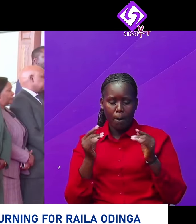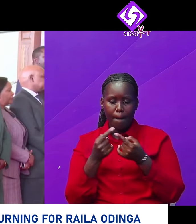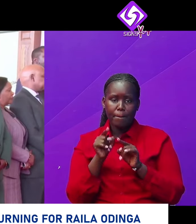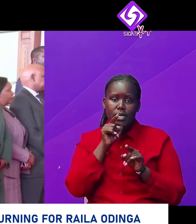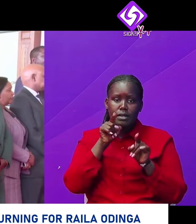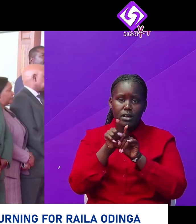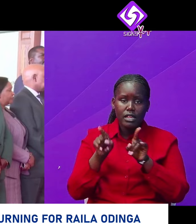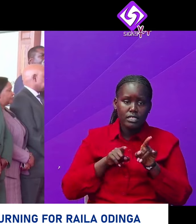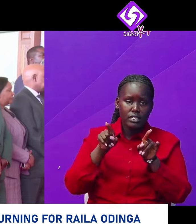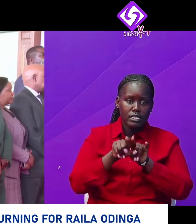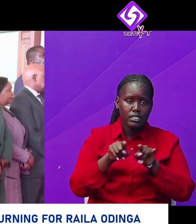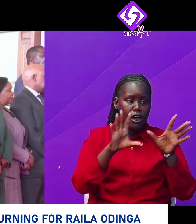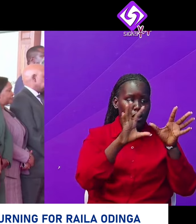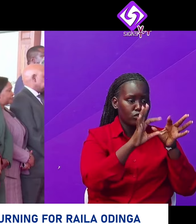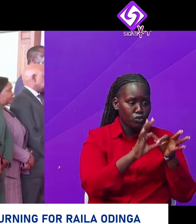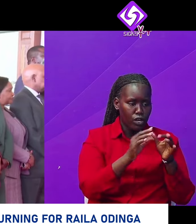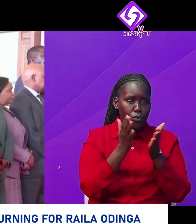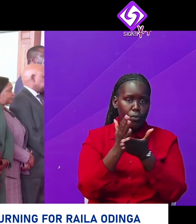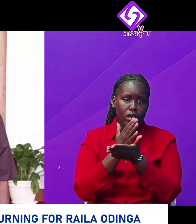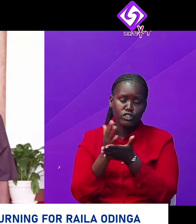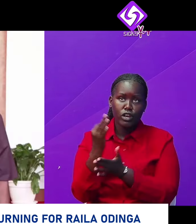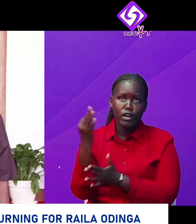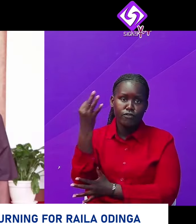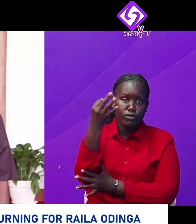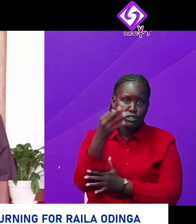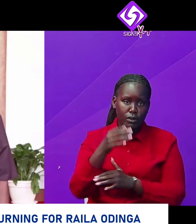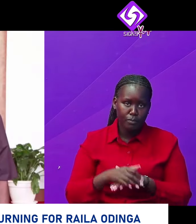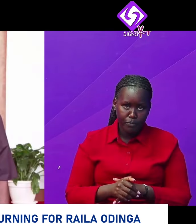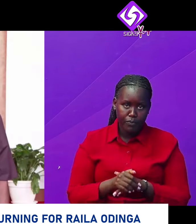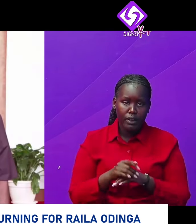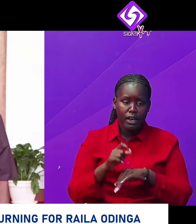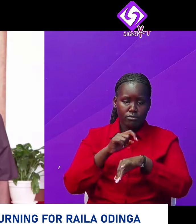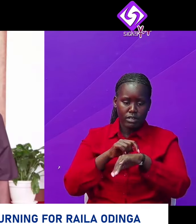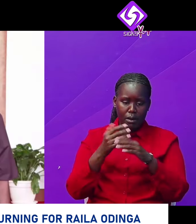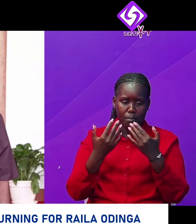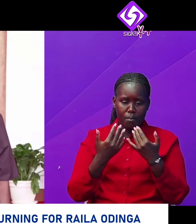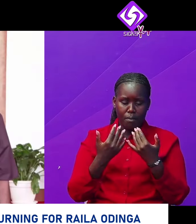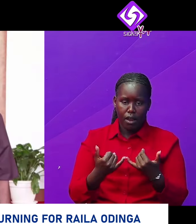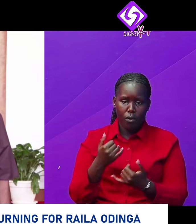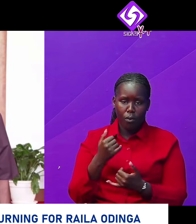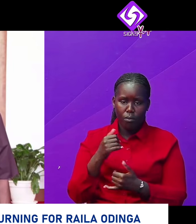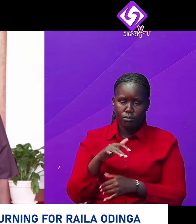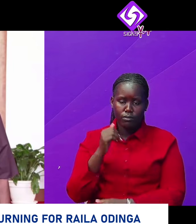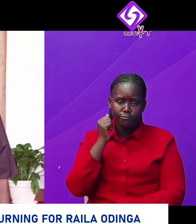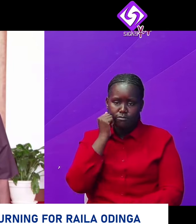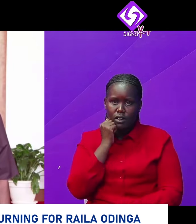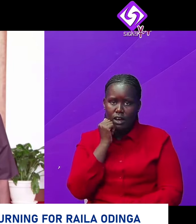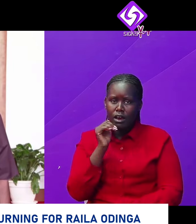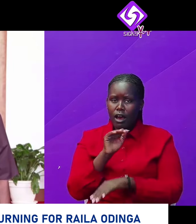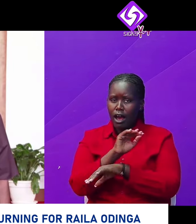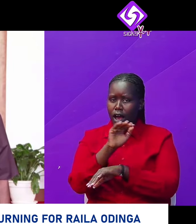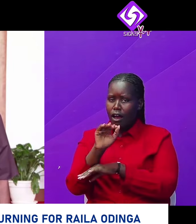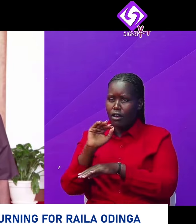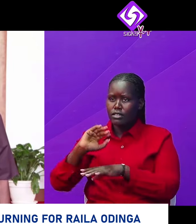bound by a shared destiny. As we mourn, I call on all Kenyans to reflect on